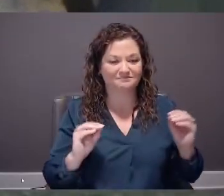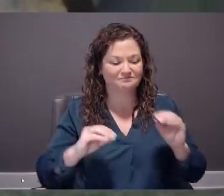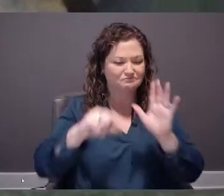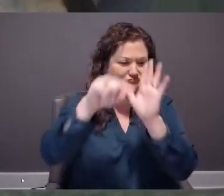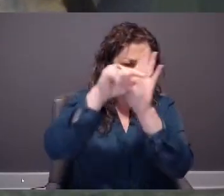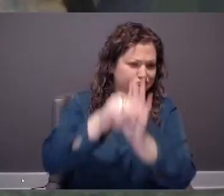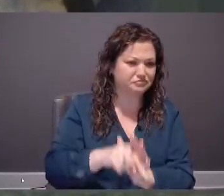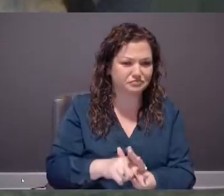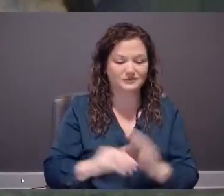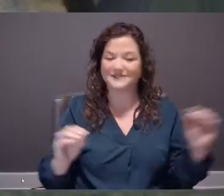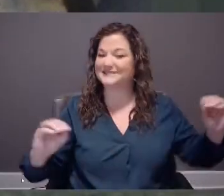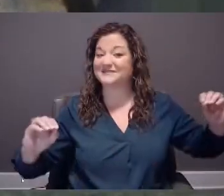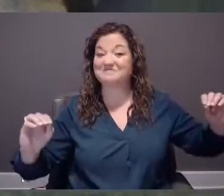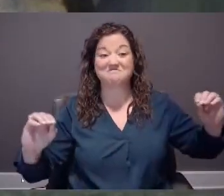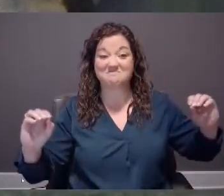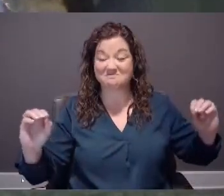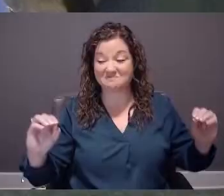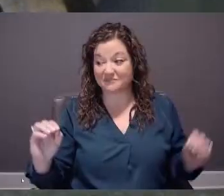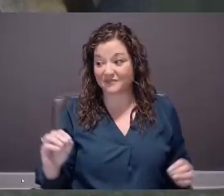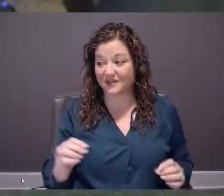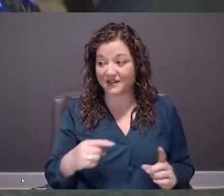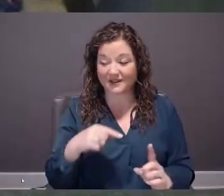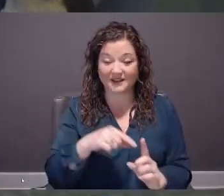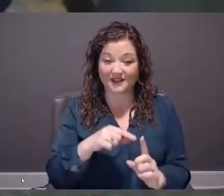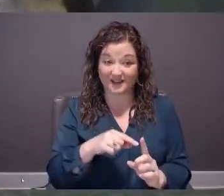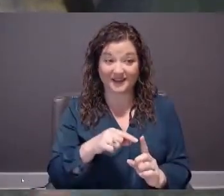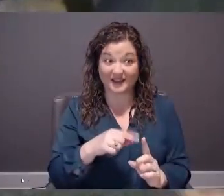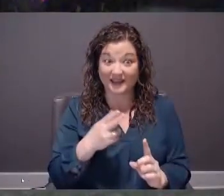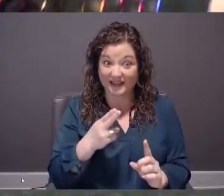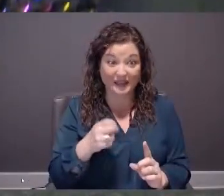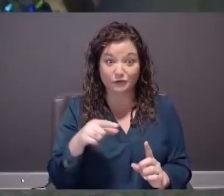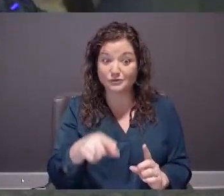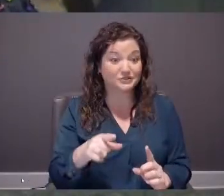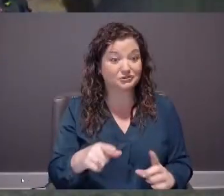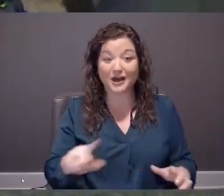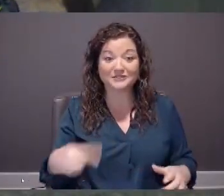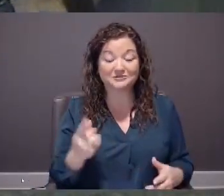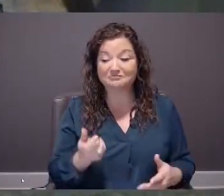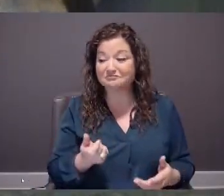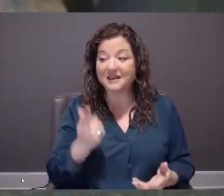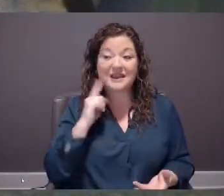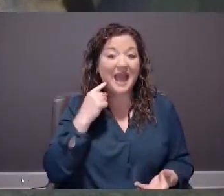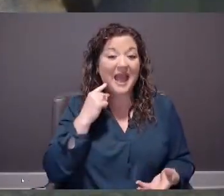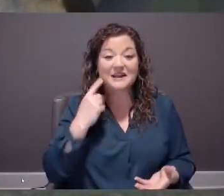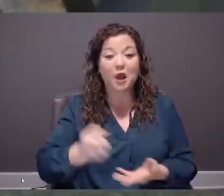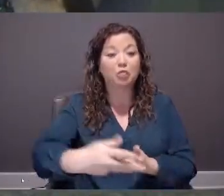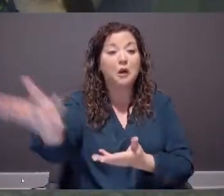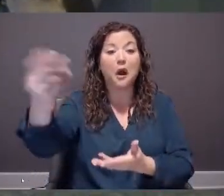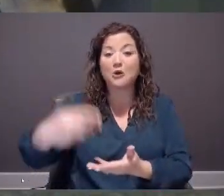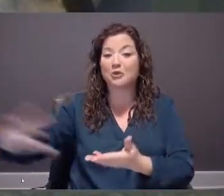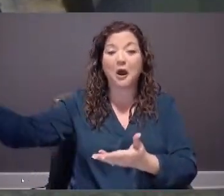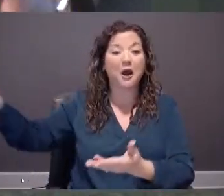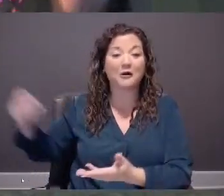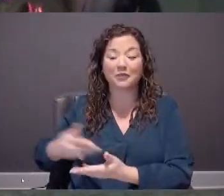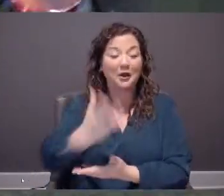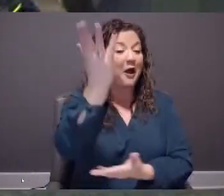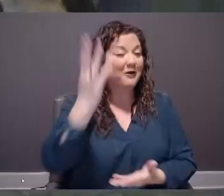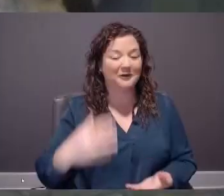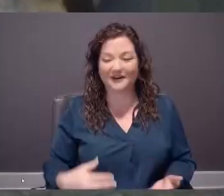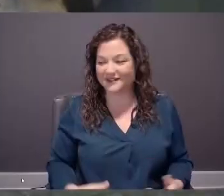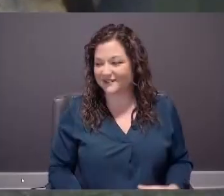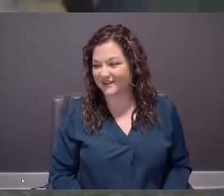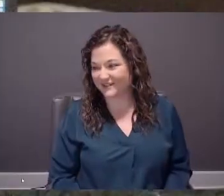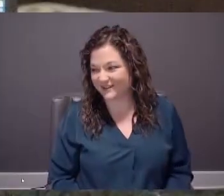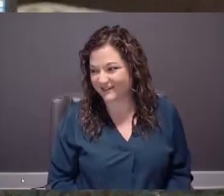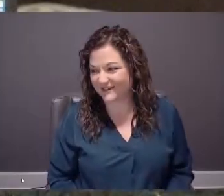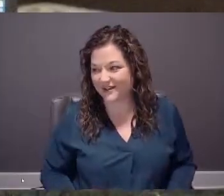him, because he was at the very front of the float just throwing those candies out everywhere and having a good time. As long as he was throwing candy, nobody had a problem with it. Well, and they